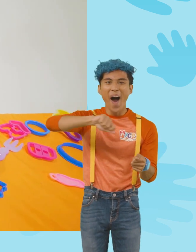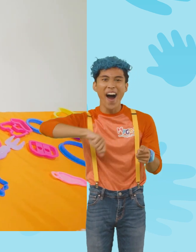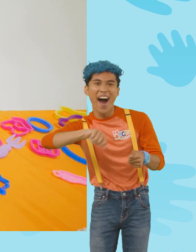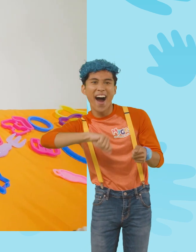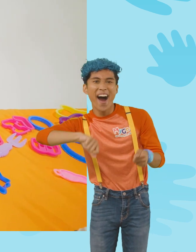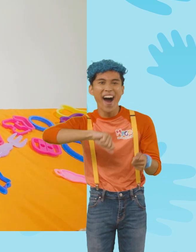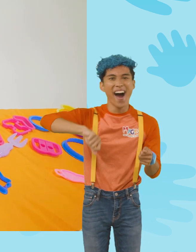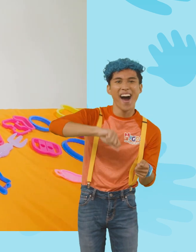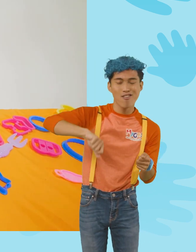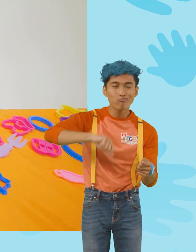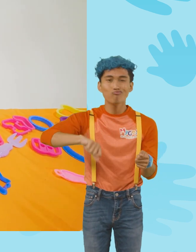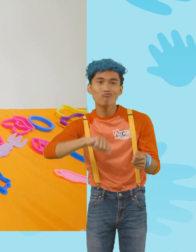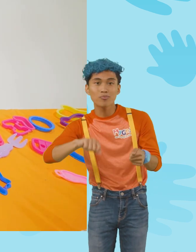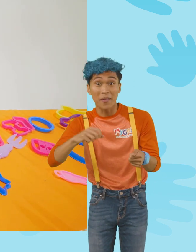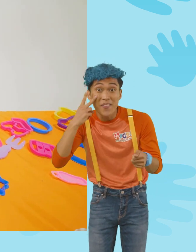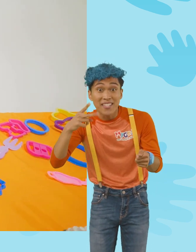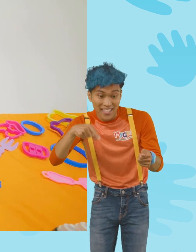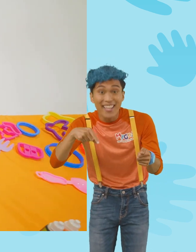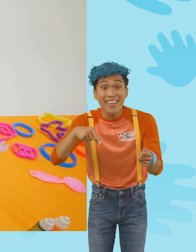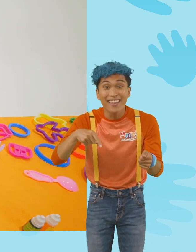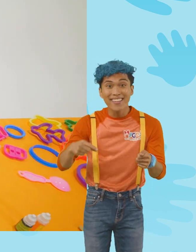Wow. You see it?